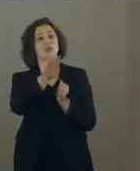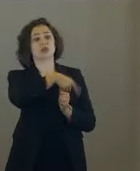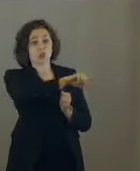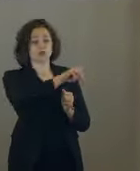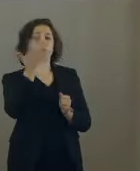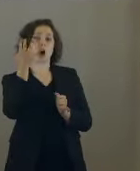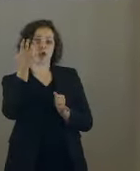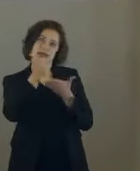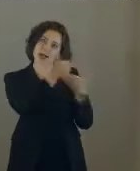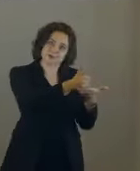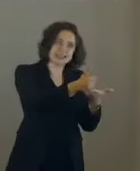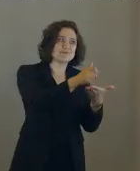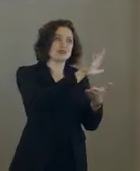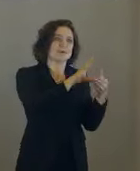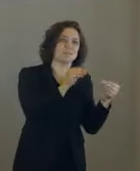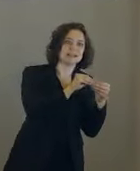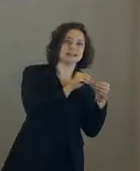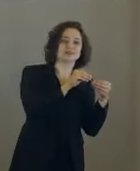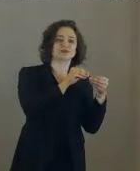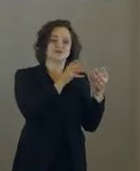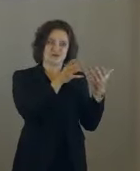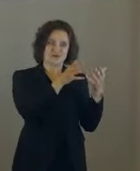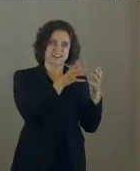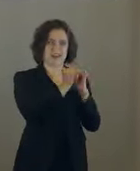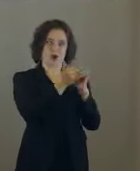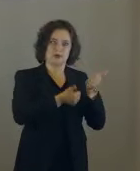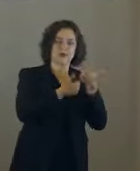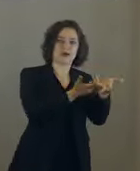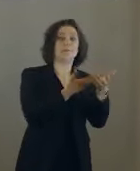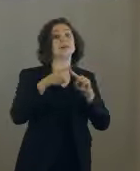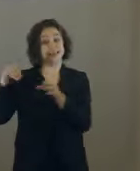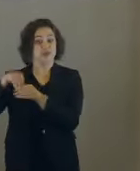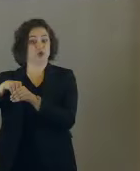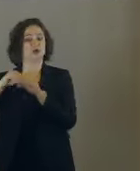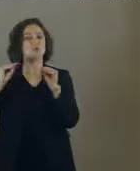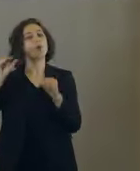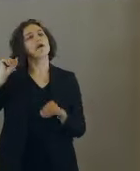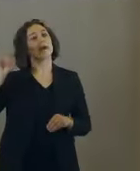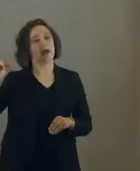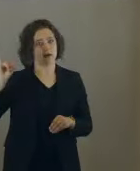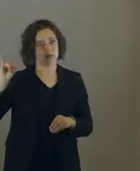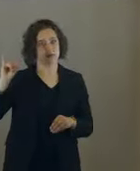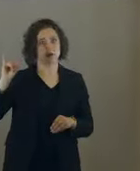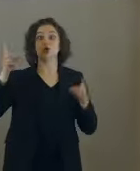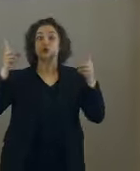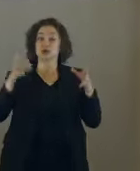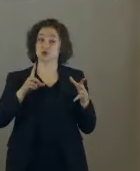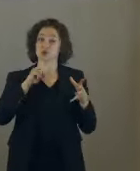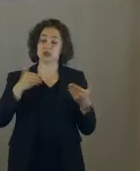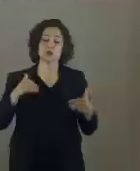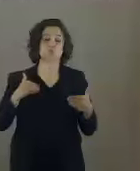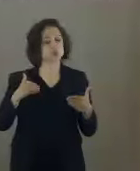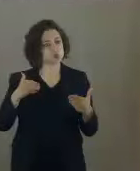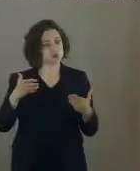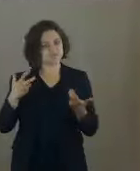them in getting their message across. So there's no issue with them using it, but we do not internally use any AI projects. The director has been heavily invested in